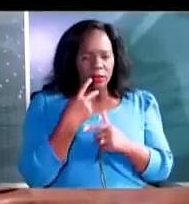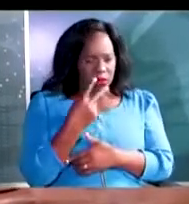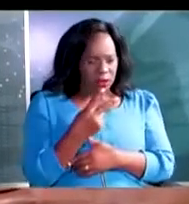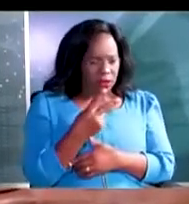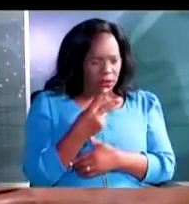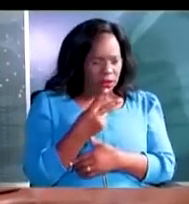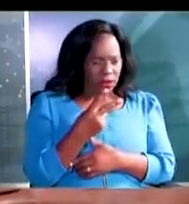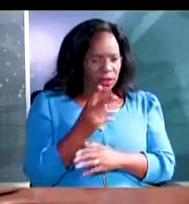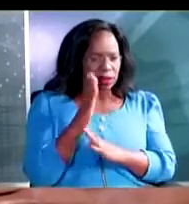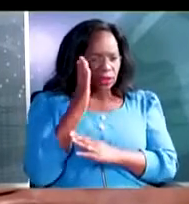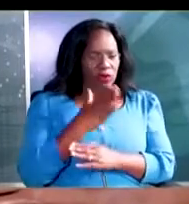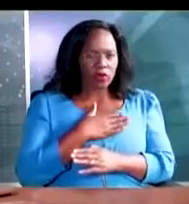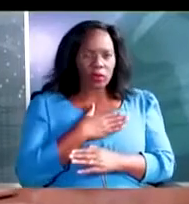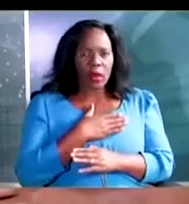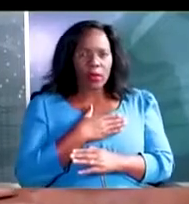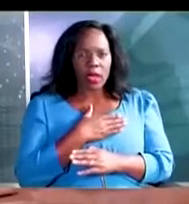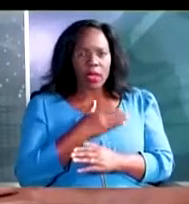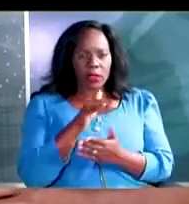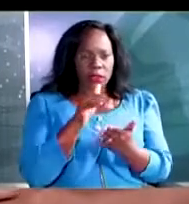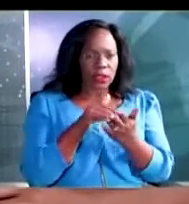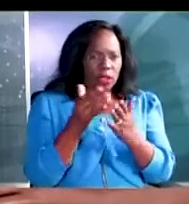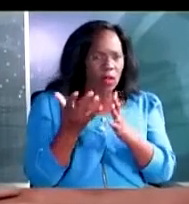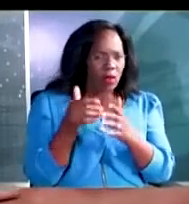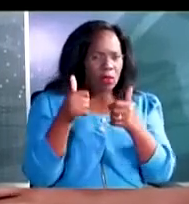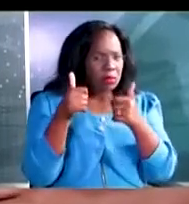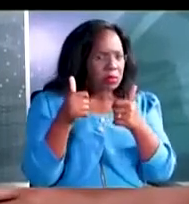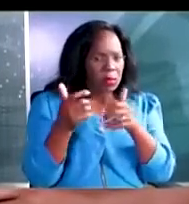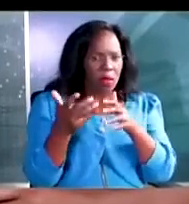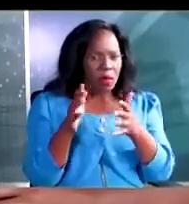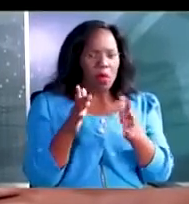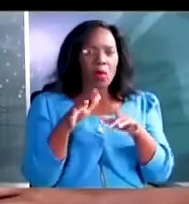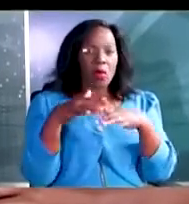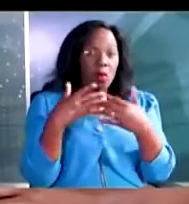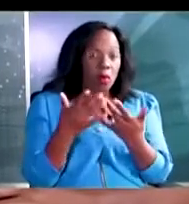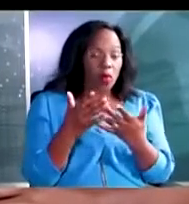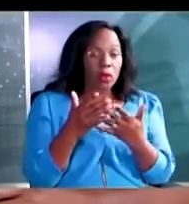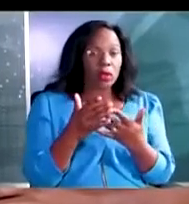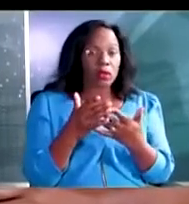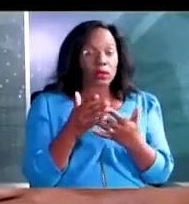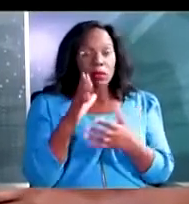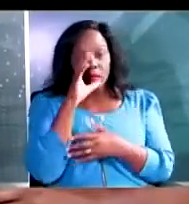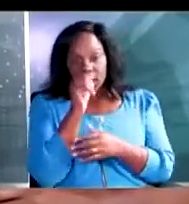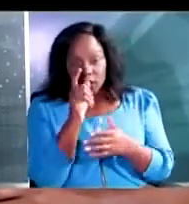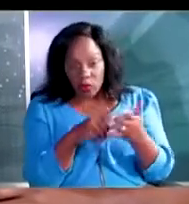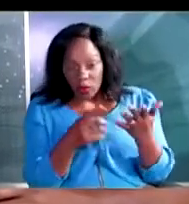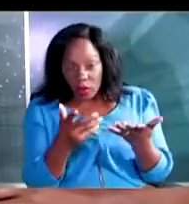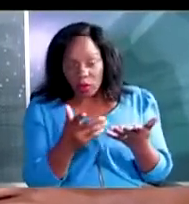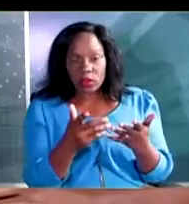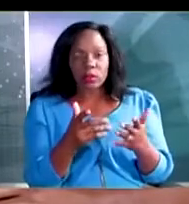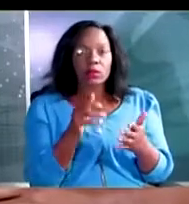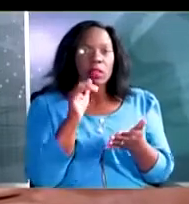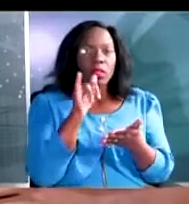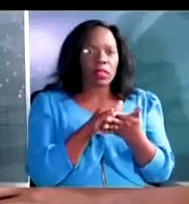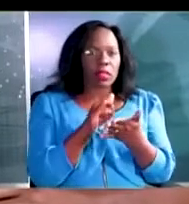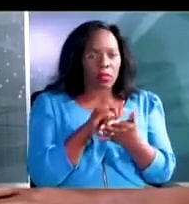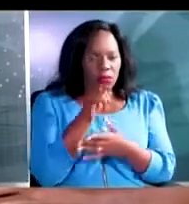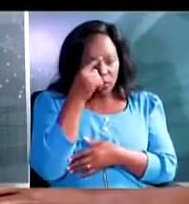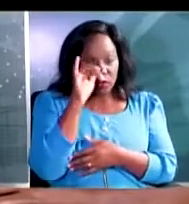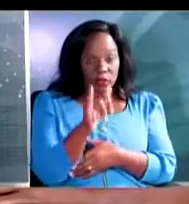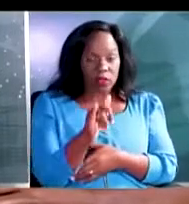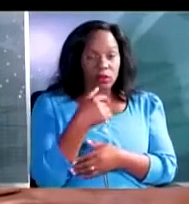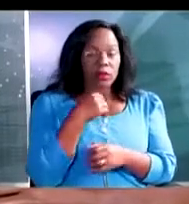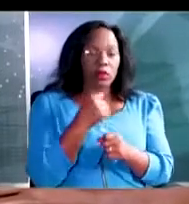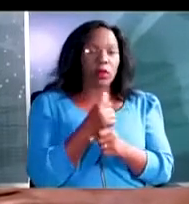what my security operations centers actually finds, what they pick up, and what they miss. And based on that, I can work out